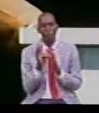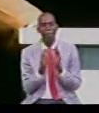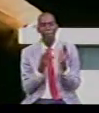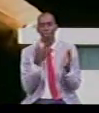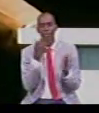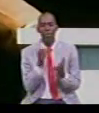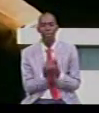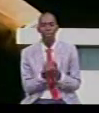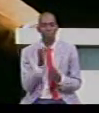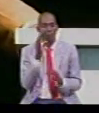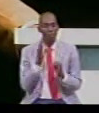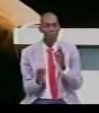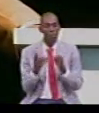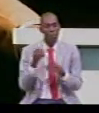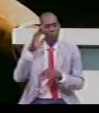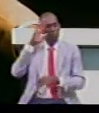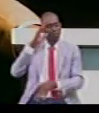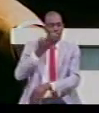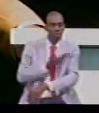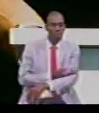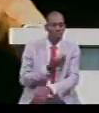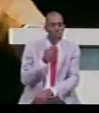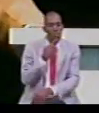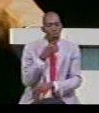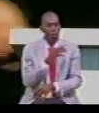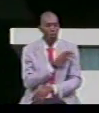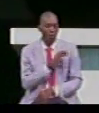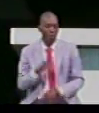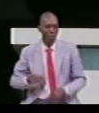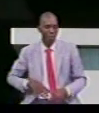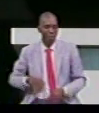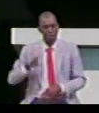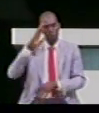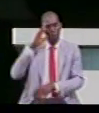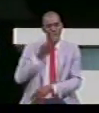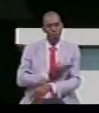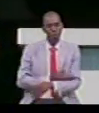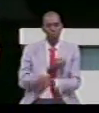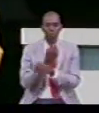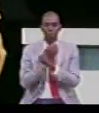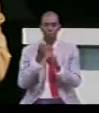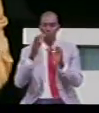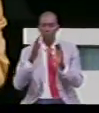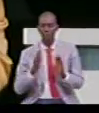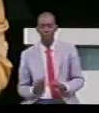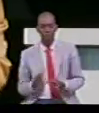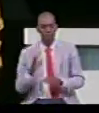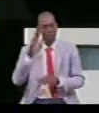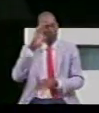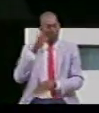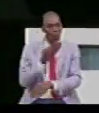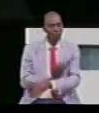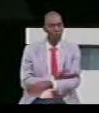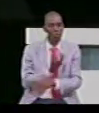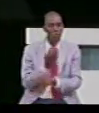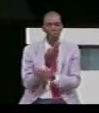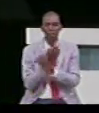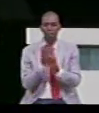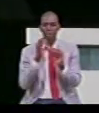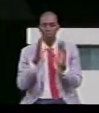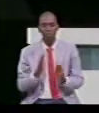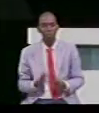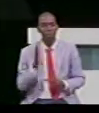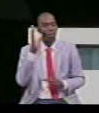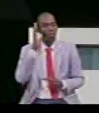the Son, that's Savior, if the Son, that's a Redeemer, if the Son will set you